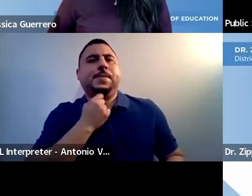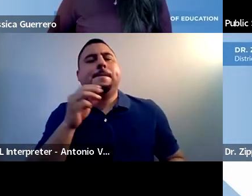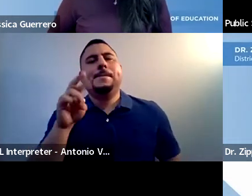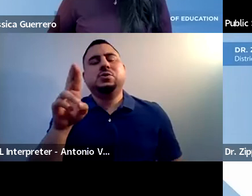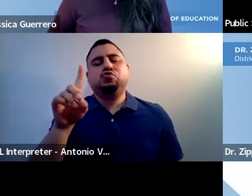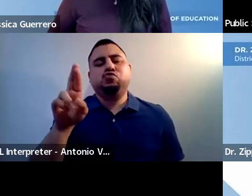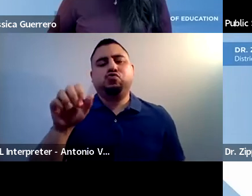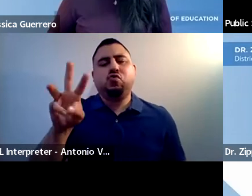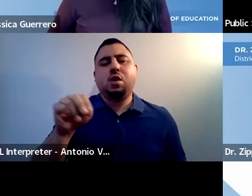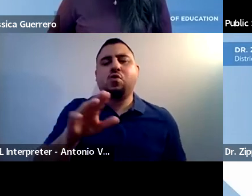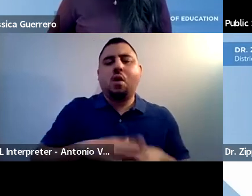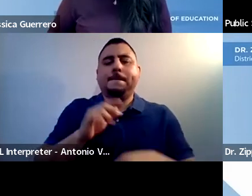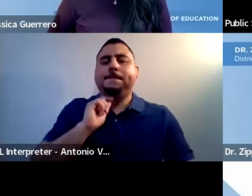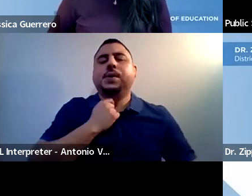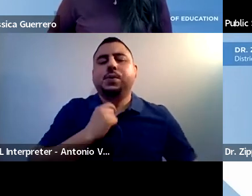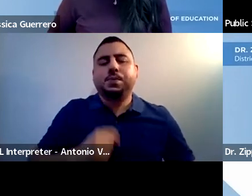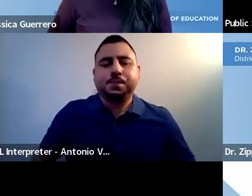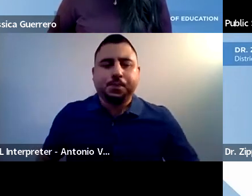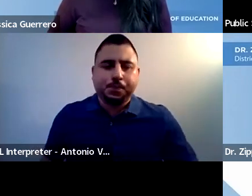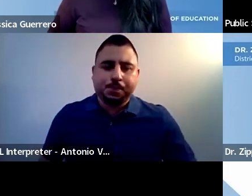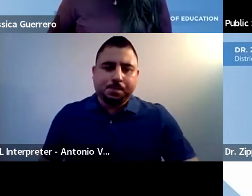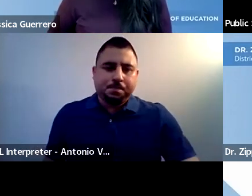Drawn, you're on mute.